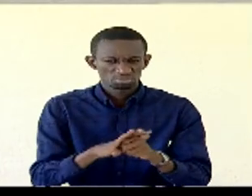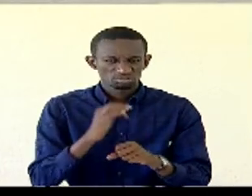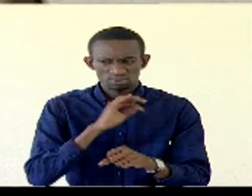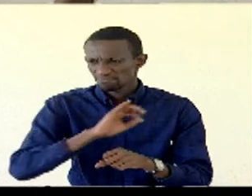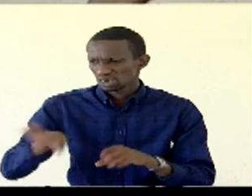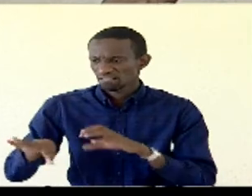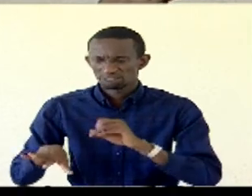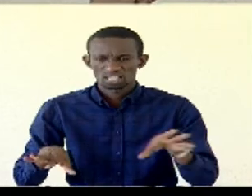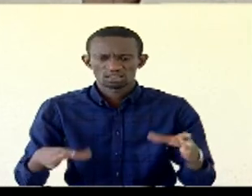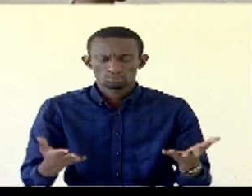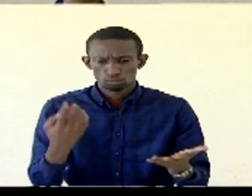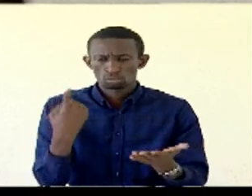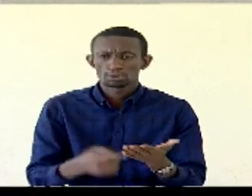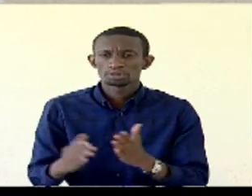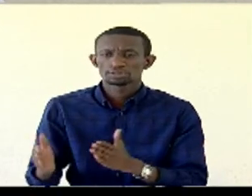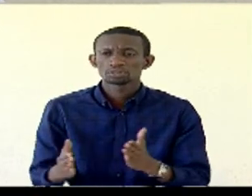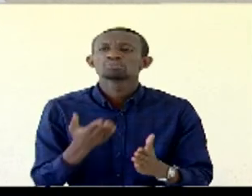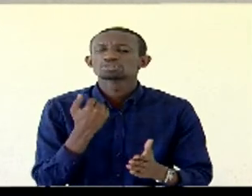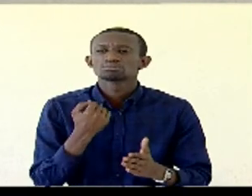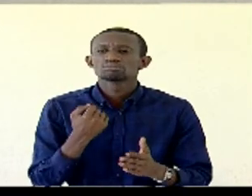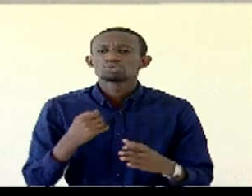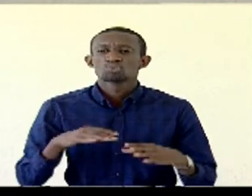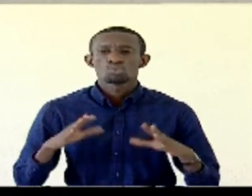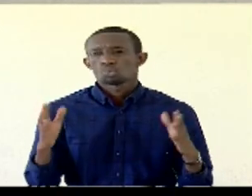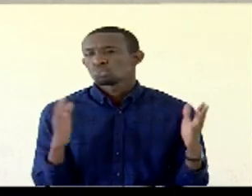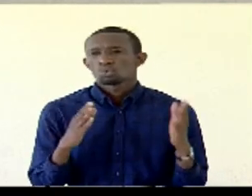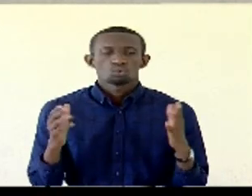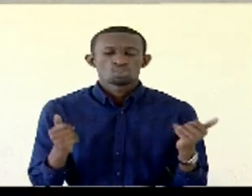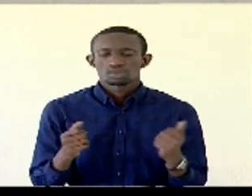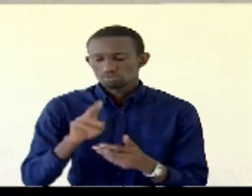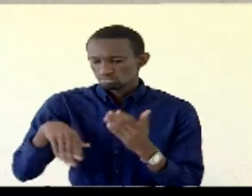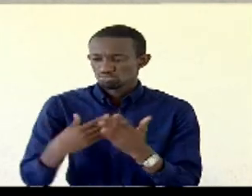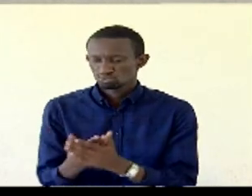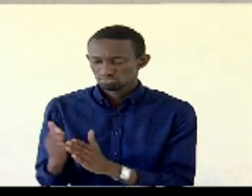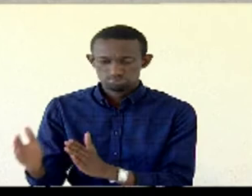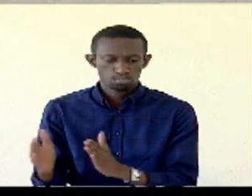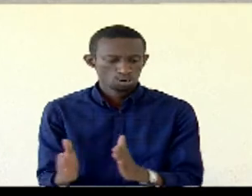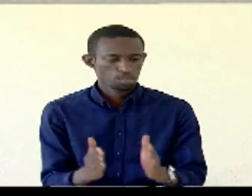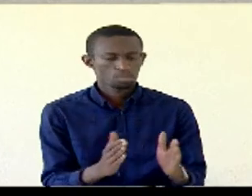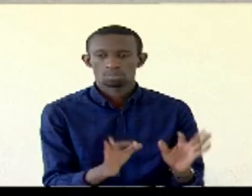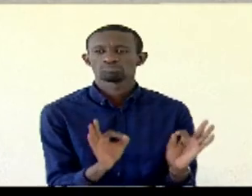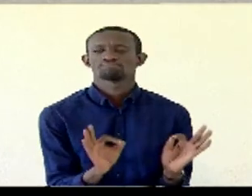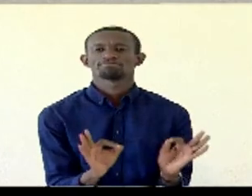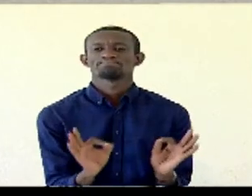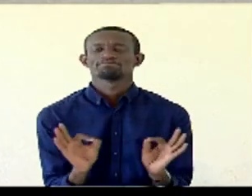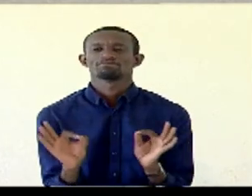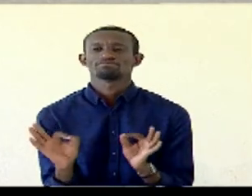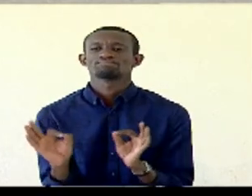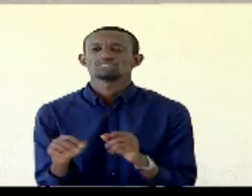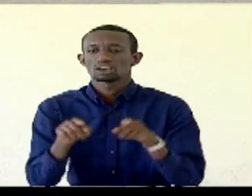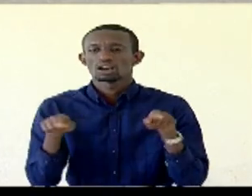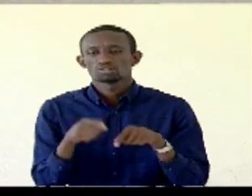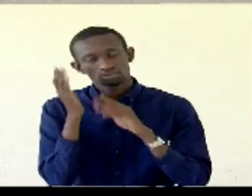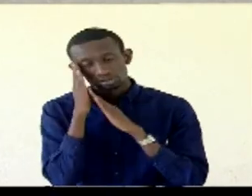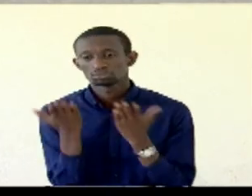Wonderful. Have enough space. Put things together in their right positions. So the continued contraction of these